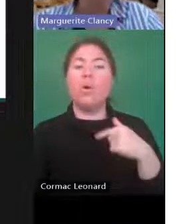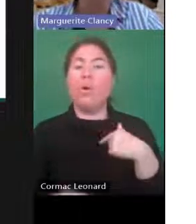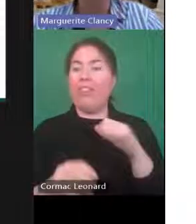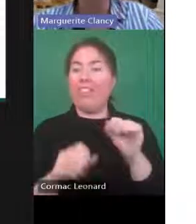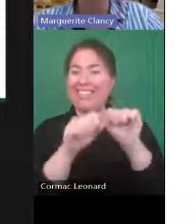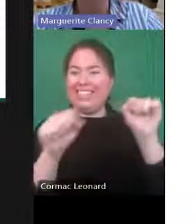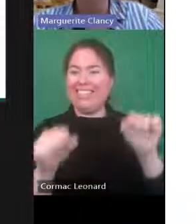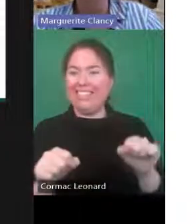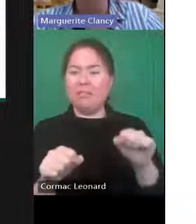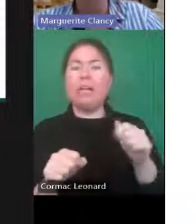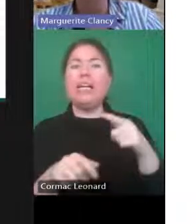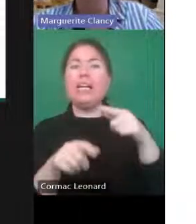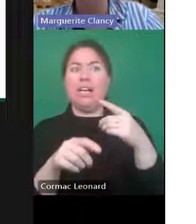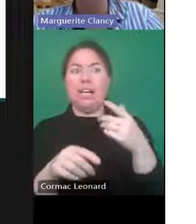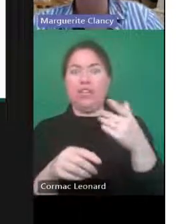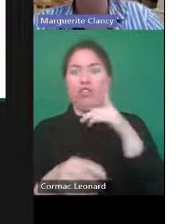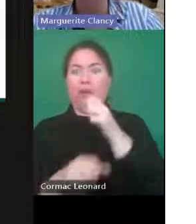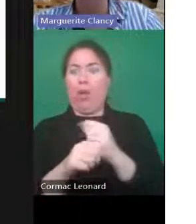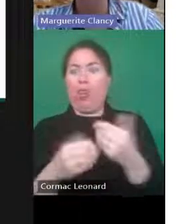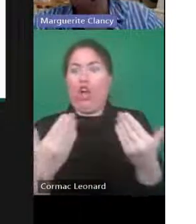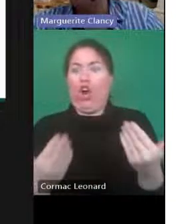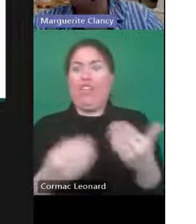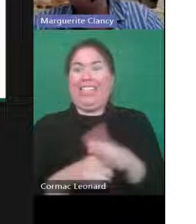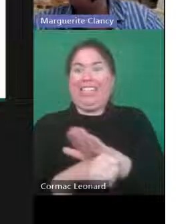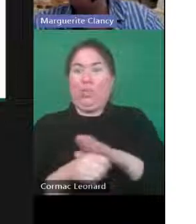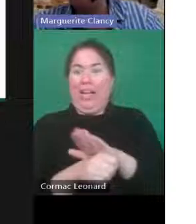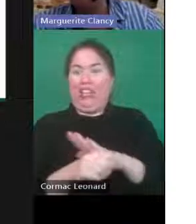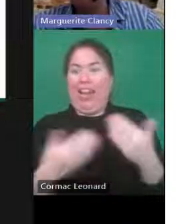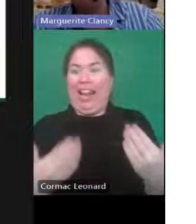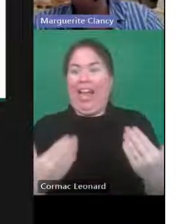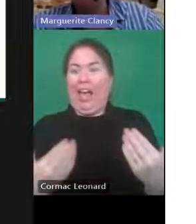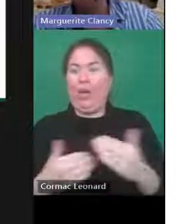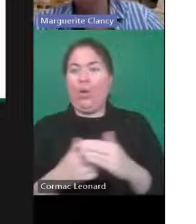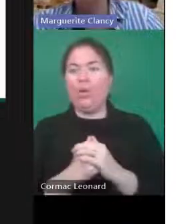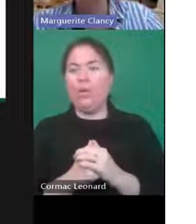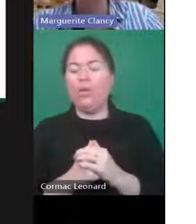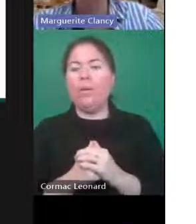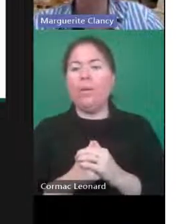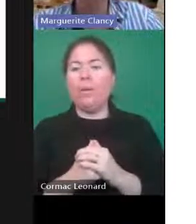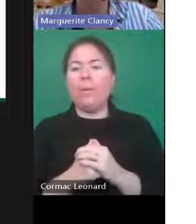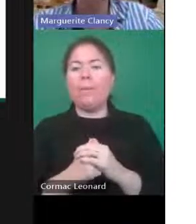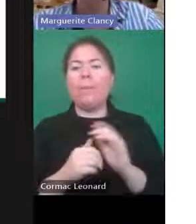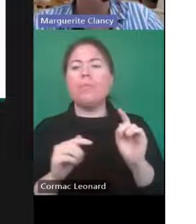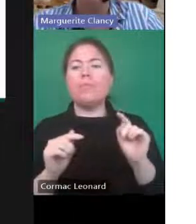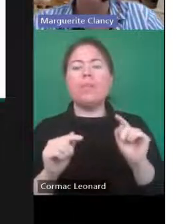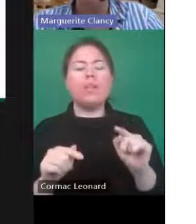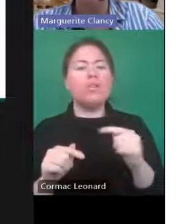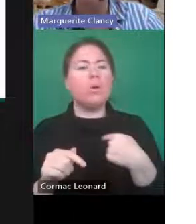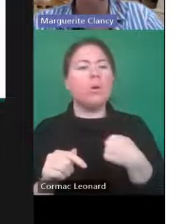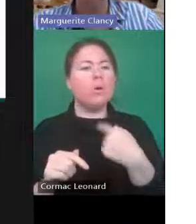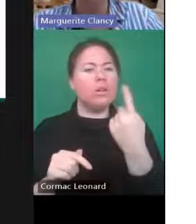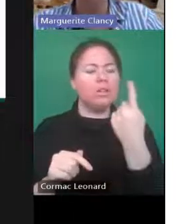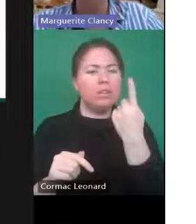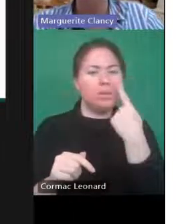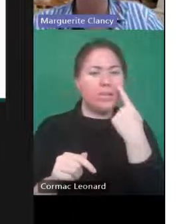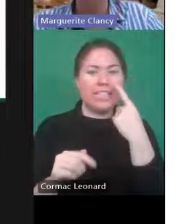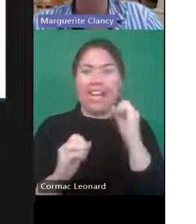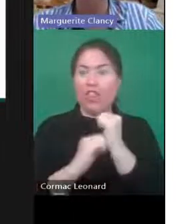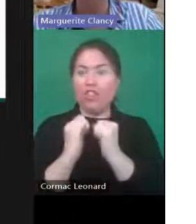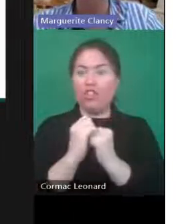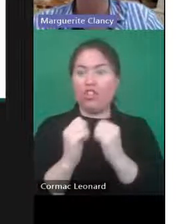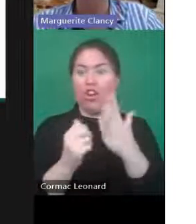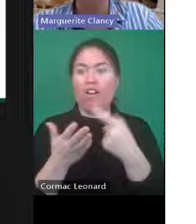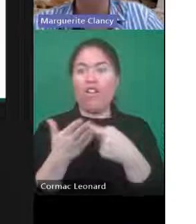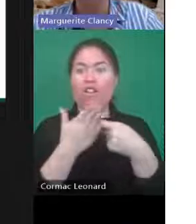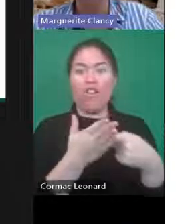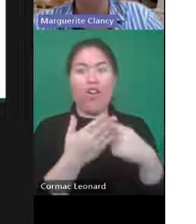see, for those of you who are HSE employees, you will see that the structure of the referral system